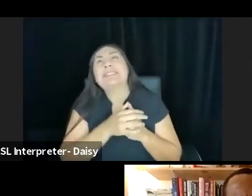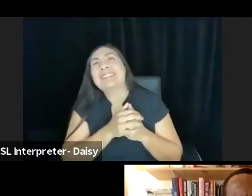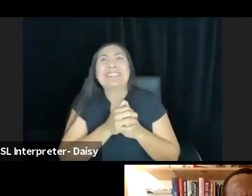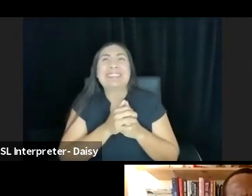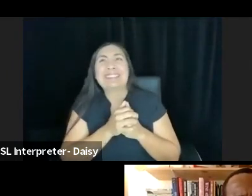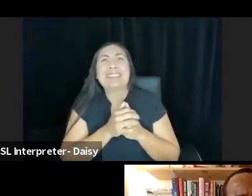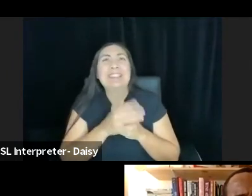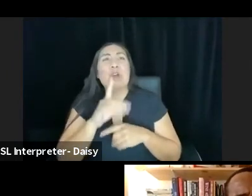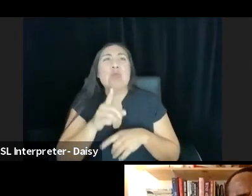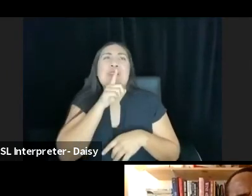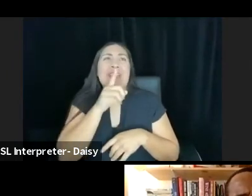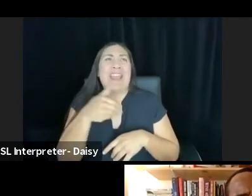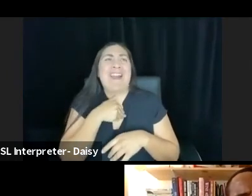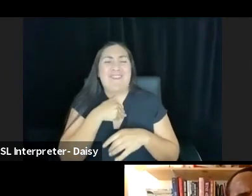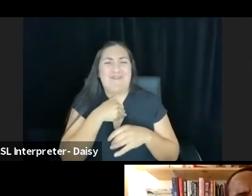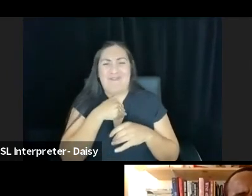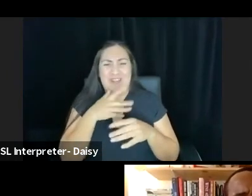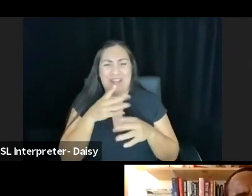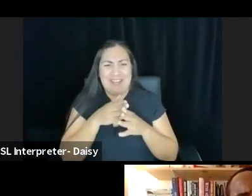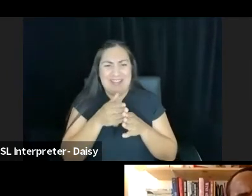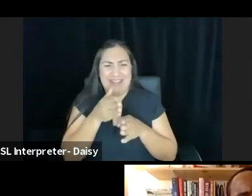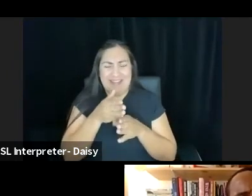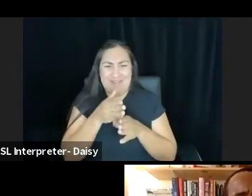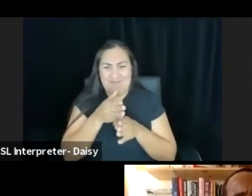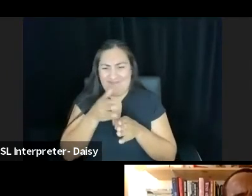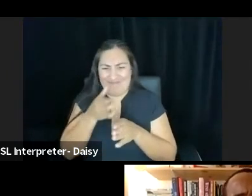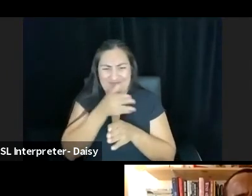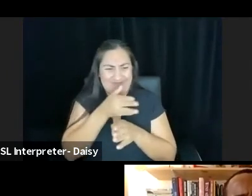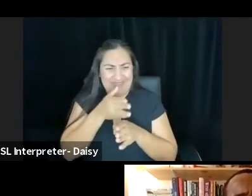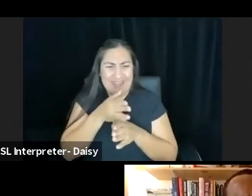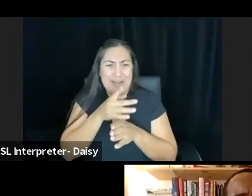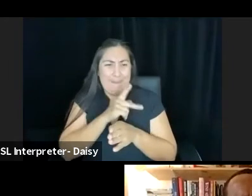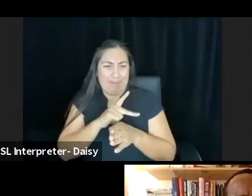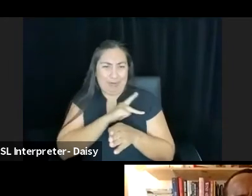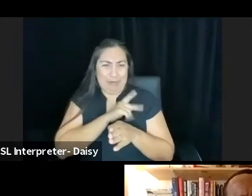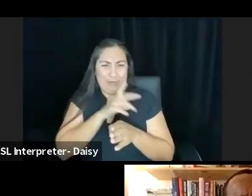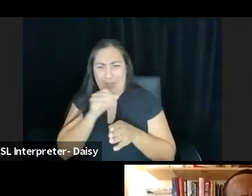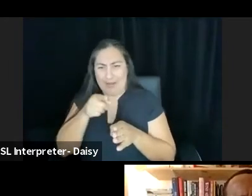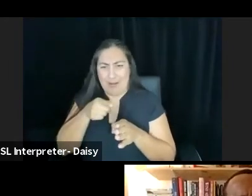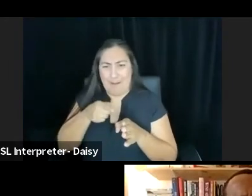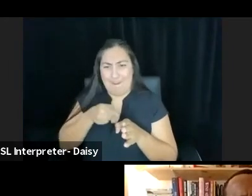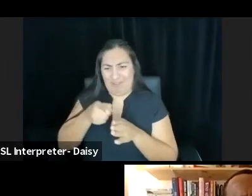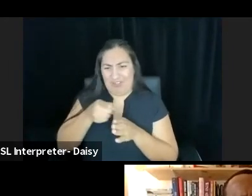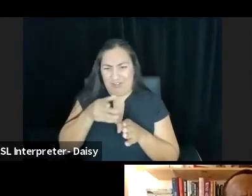and professional, but as you ask it, this is how it sort of sits. So